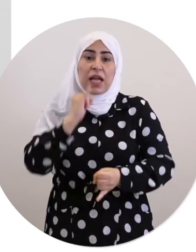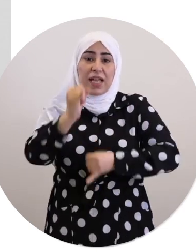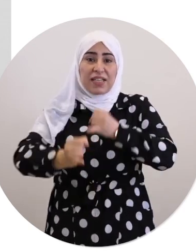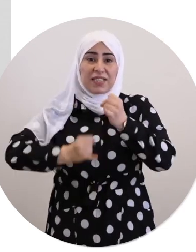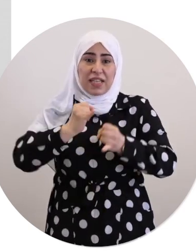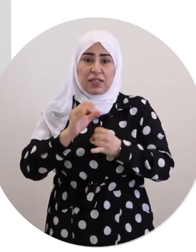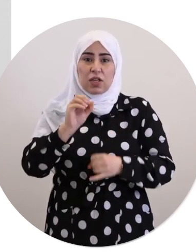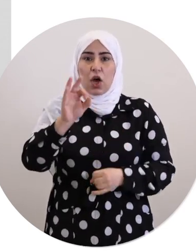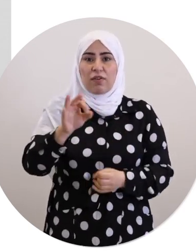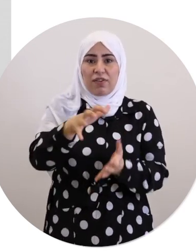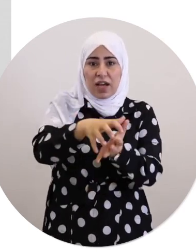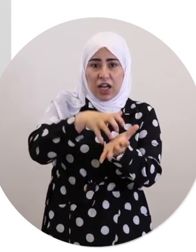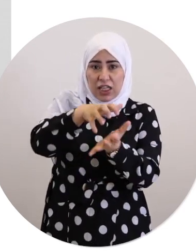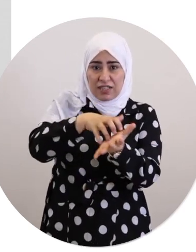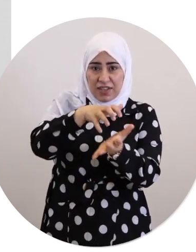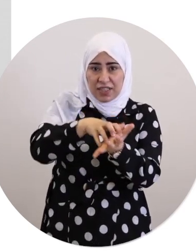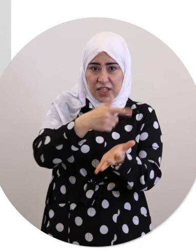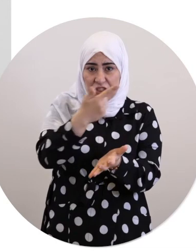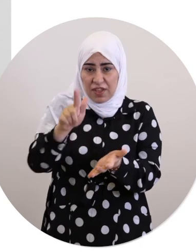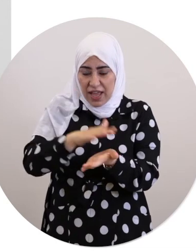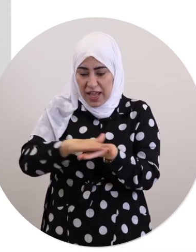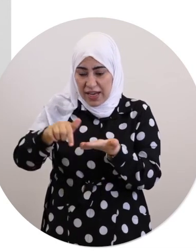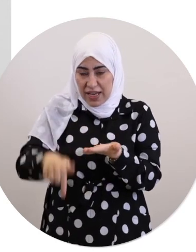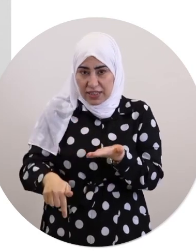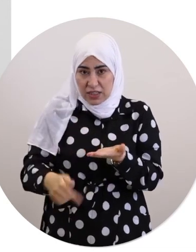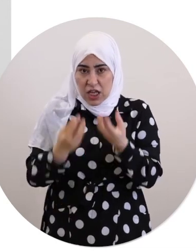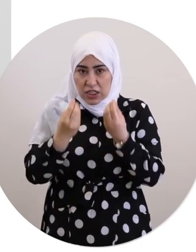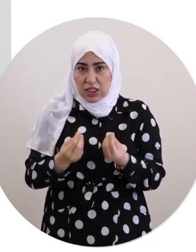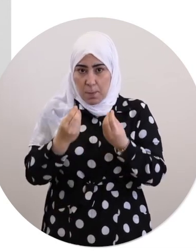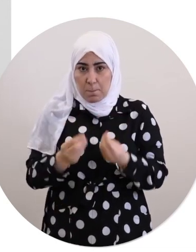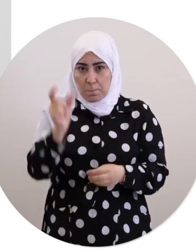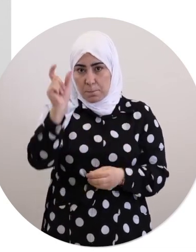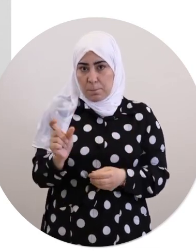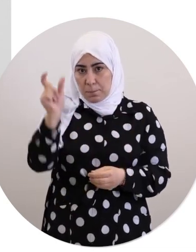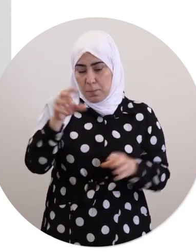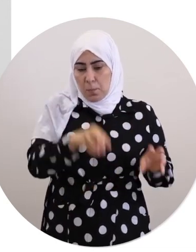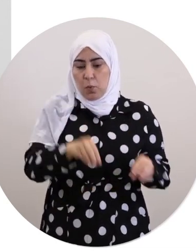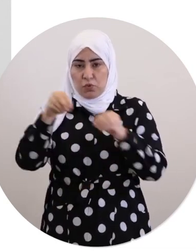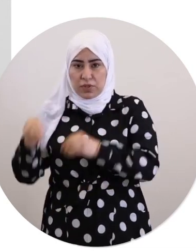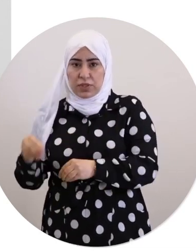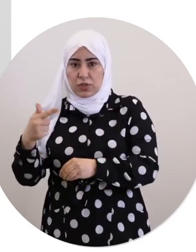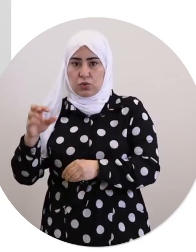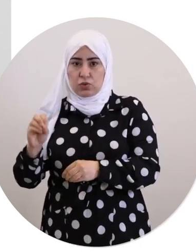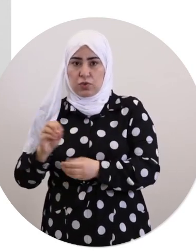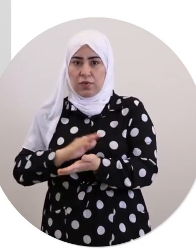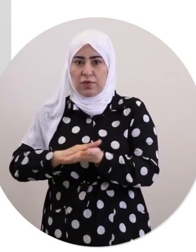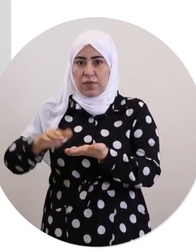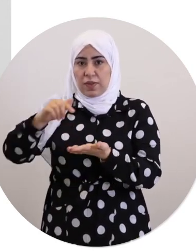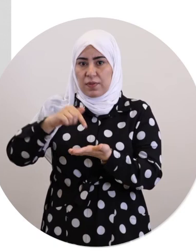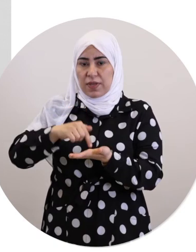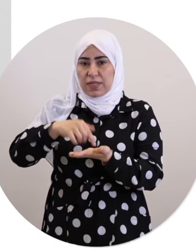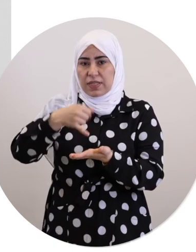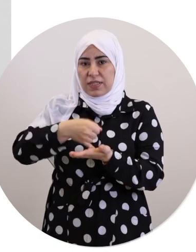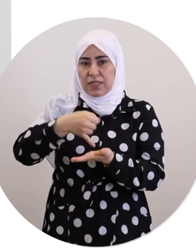instead of cultivating the land, some villagers moved to the city. And as you can see in the sentence here, instead of is always followed by a verb